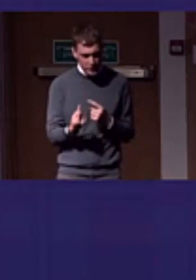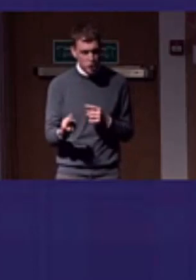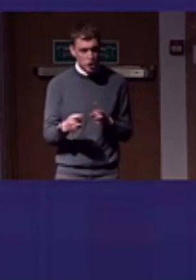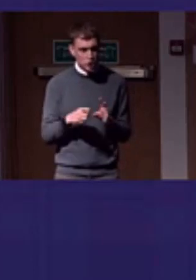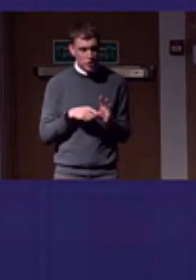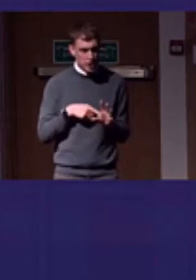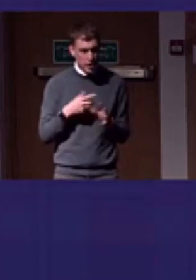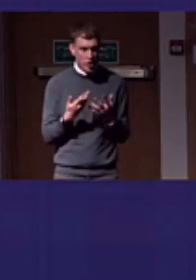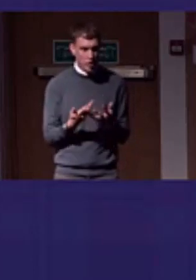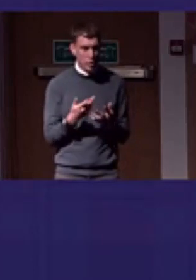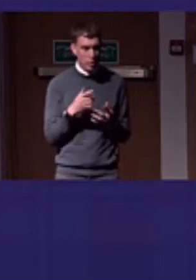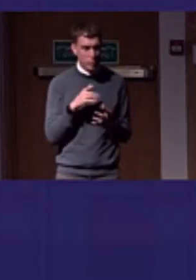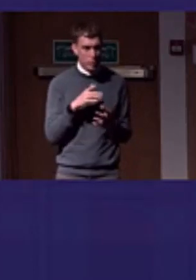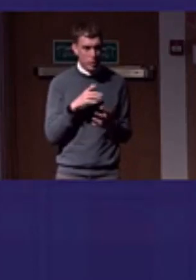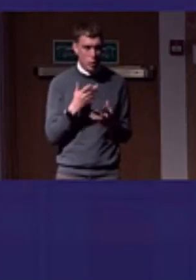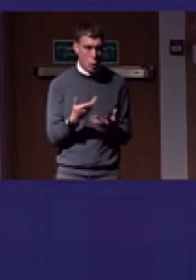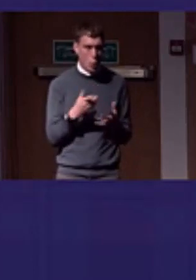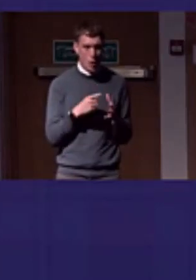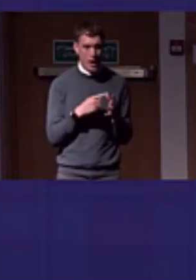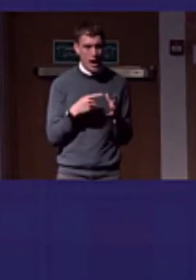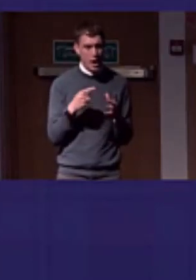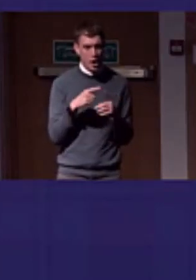anxiety, current agoraphobia.